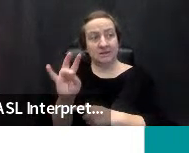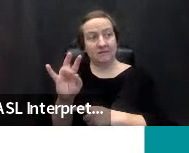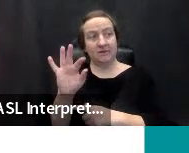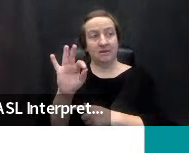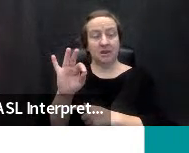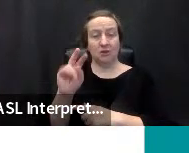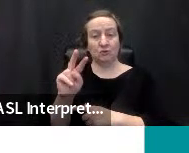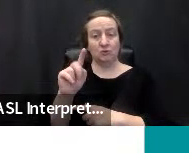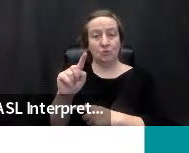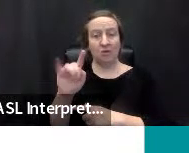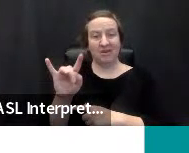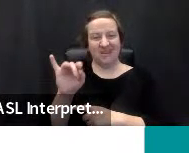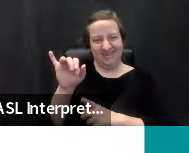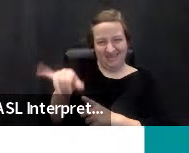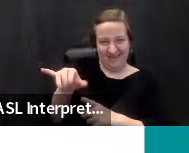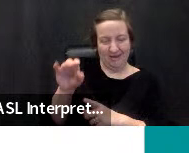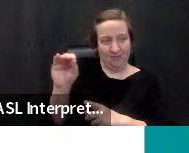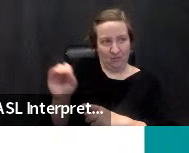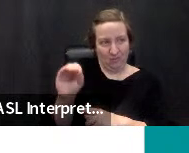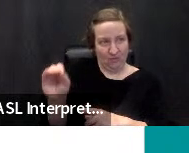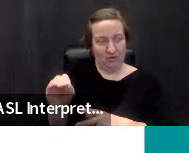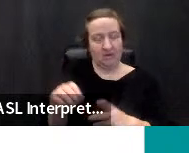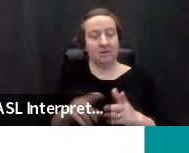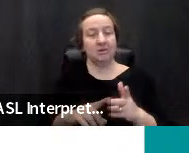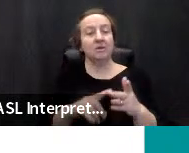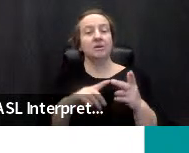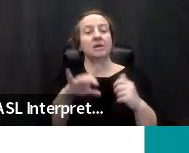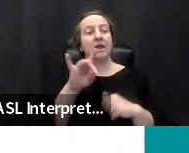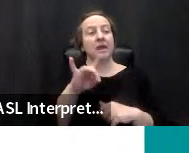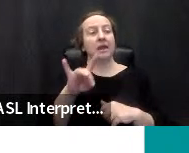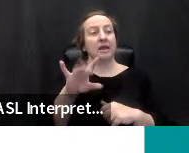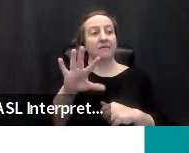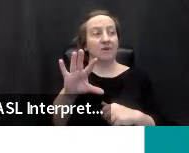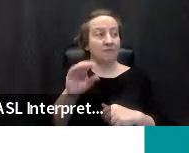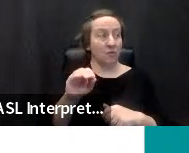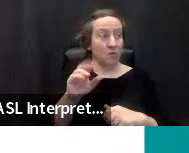503-897-9218 in Oregon, and